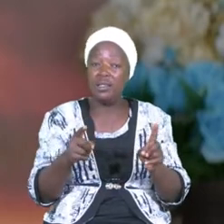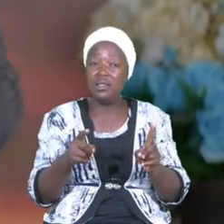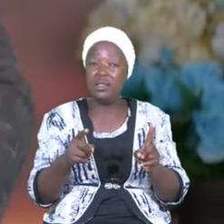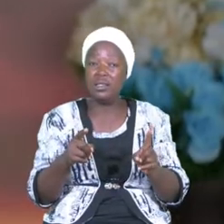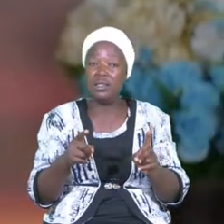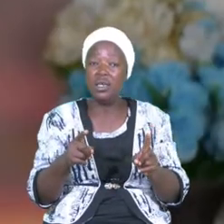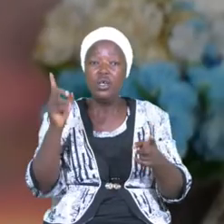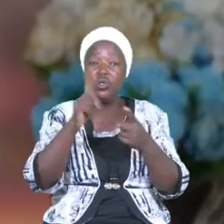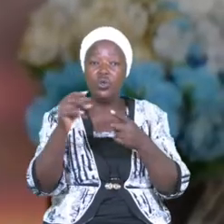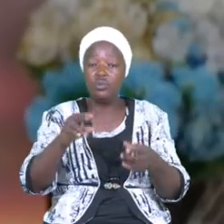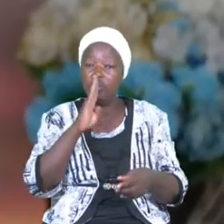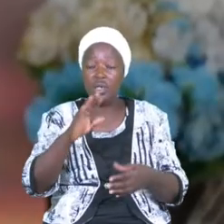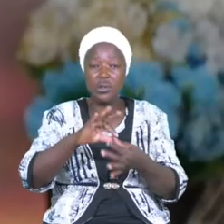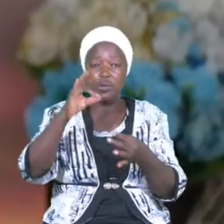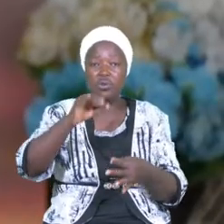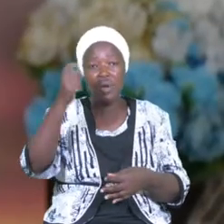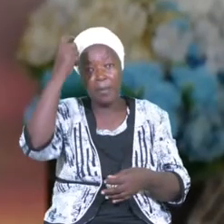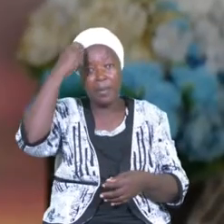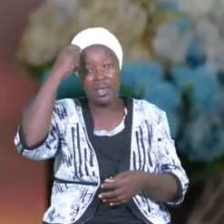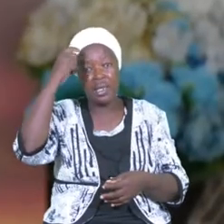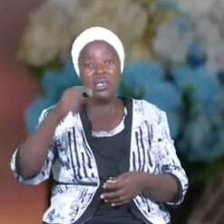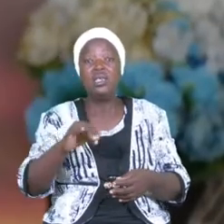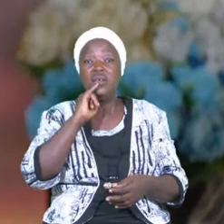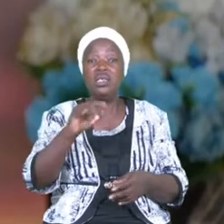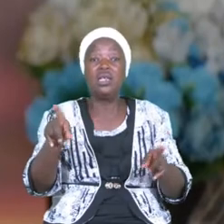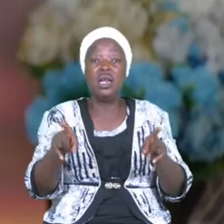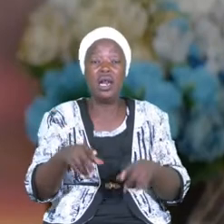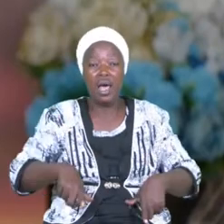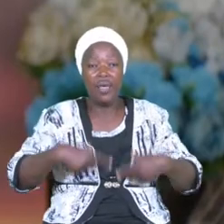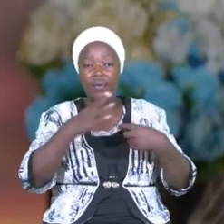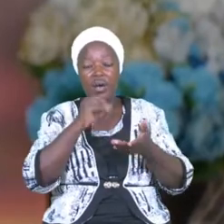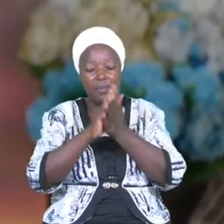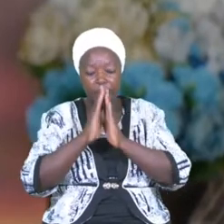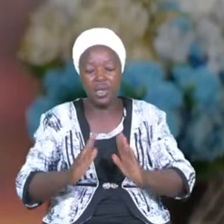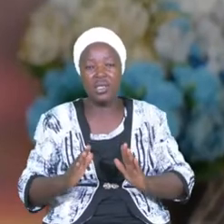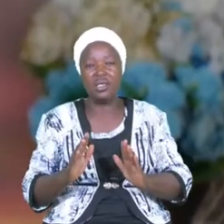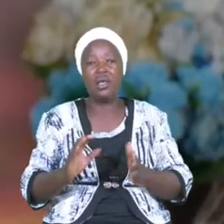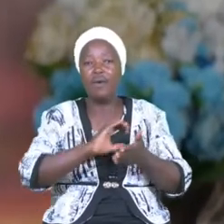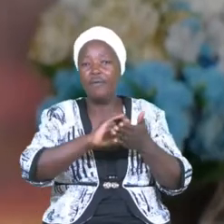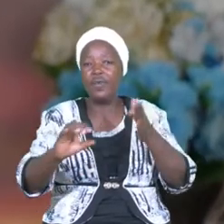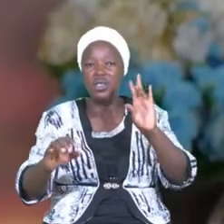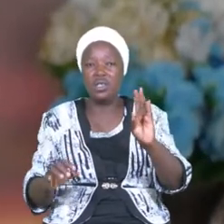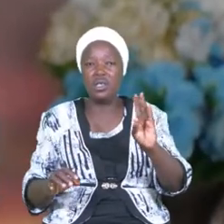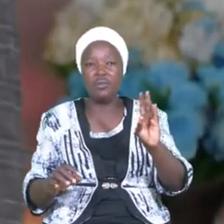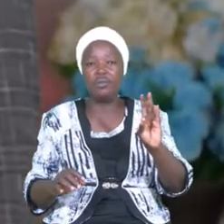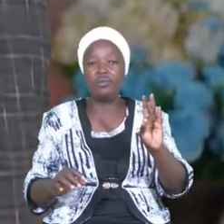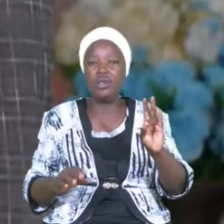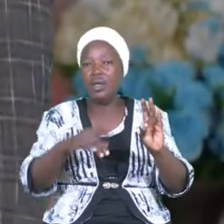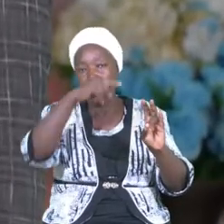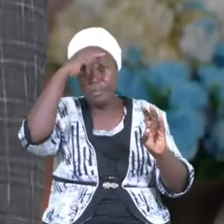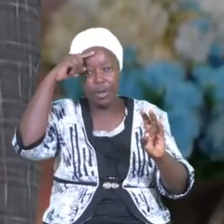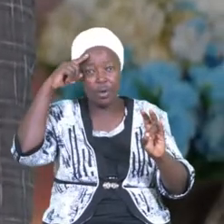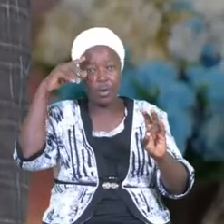spiritually minded is life and peace. Look at verse 7, because the